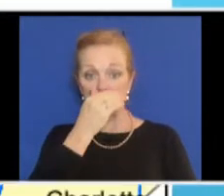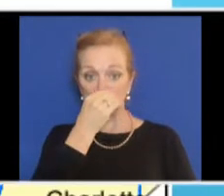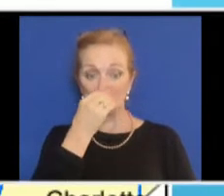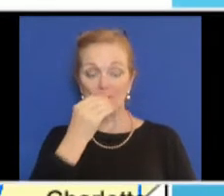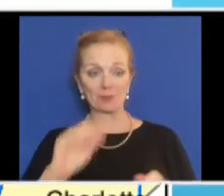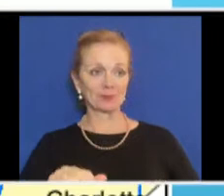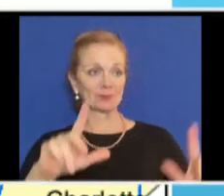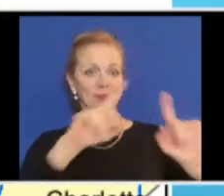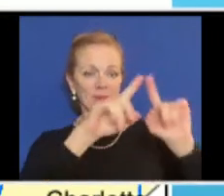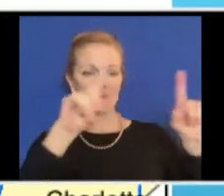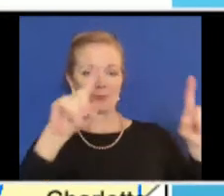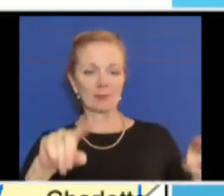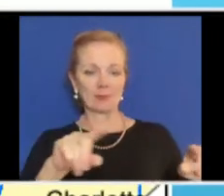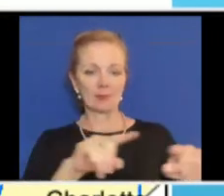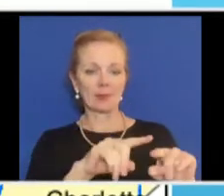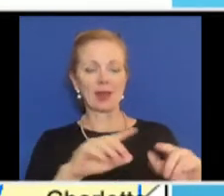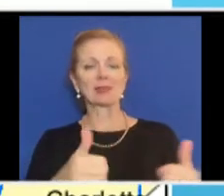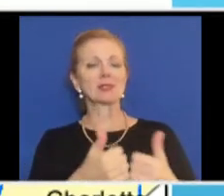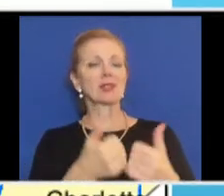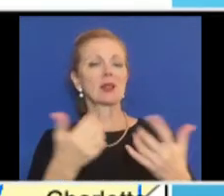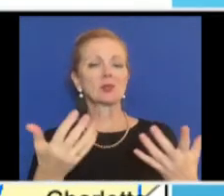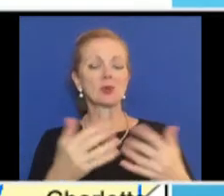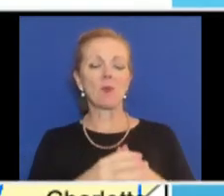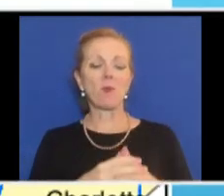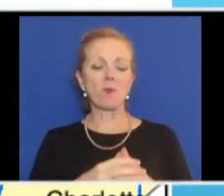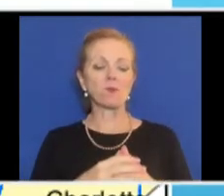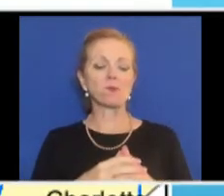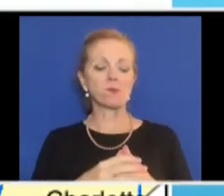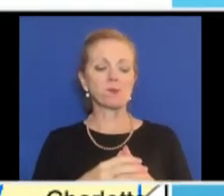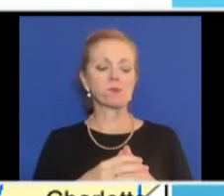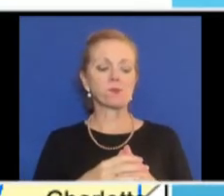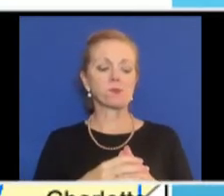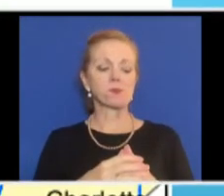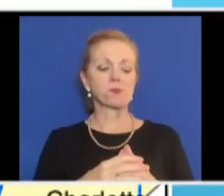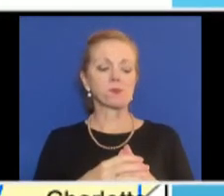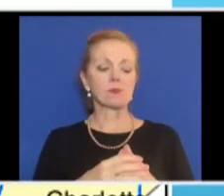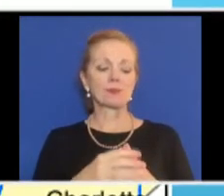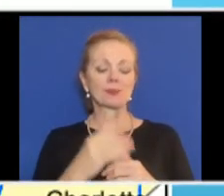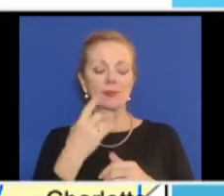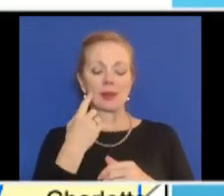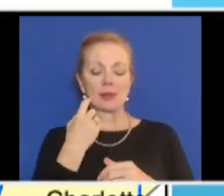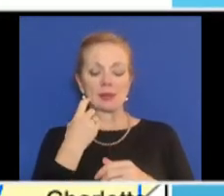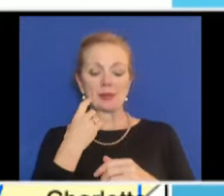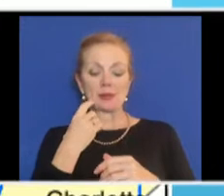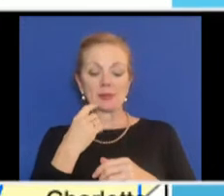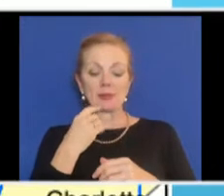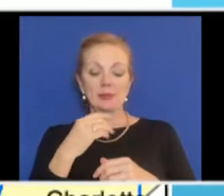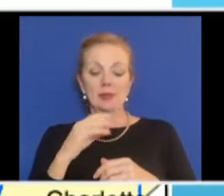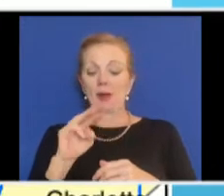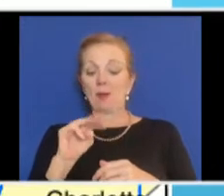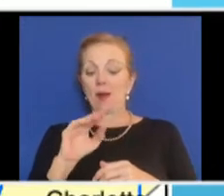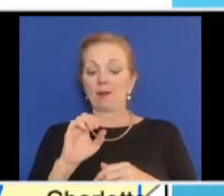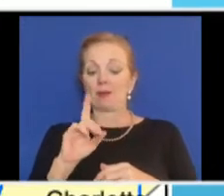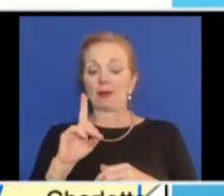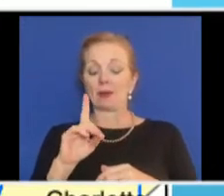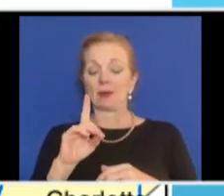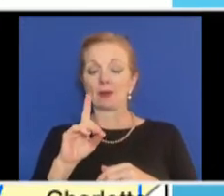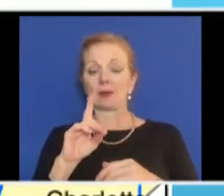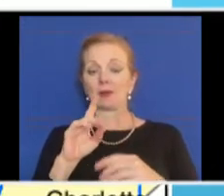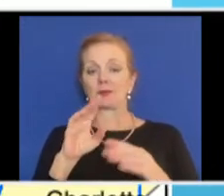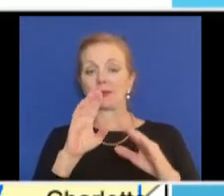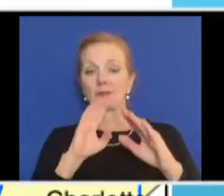big star the challenge for this on us and I hear Miss Mayfield's comments earlier about the frustrations with the inconsistencies